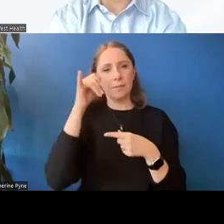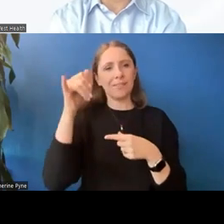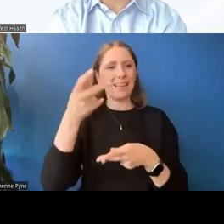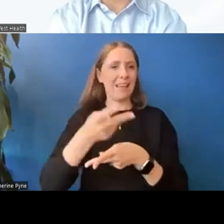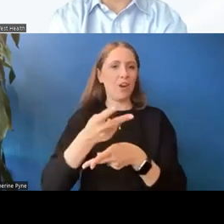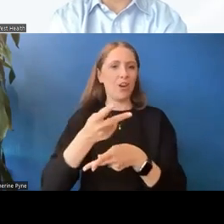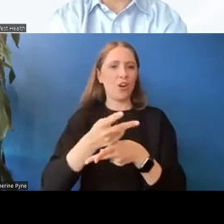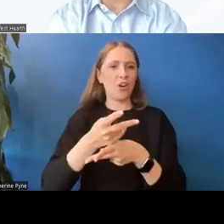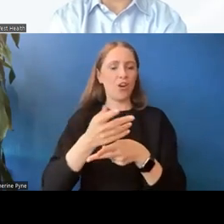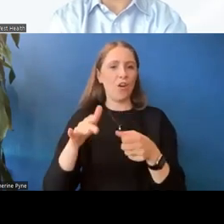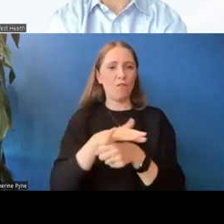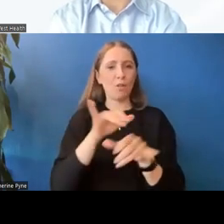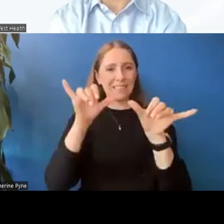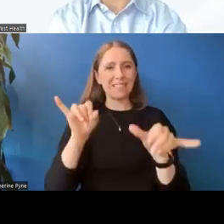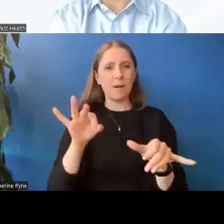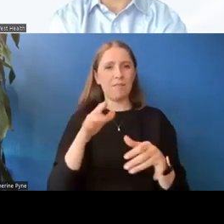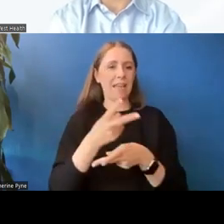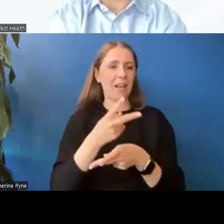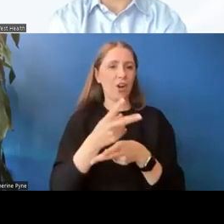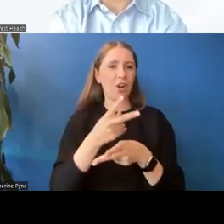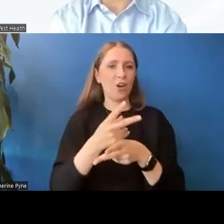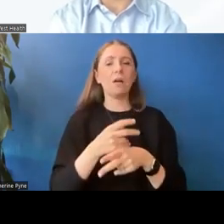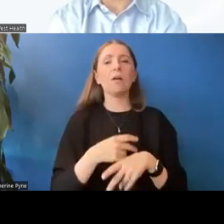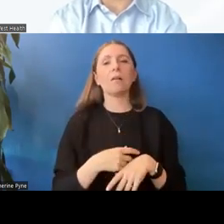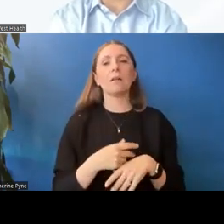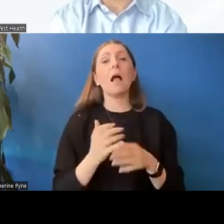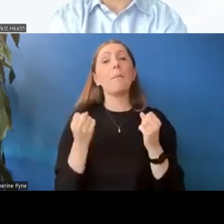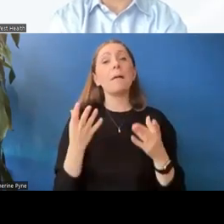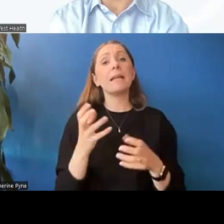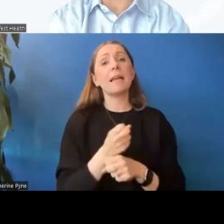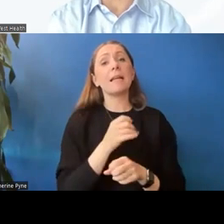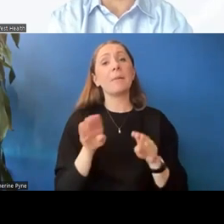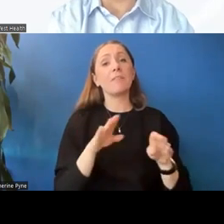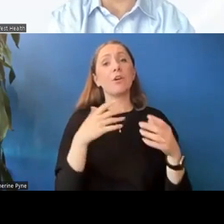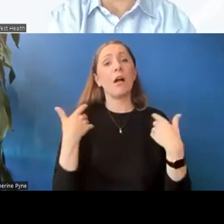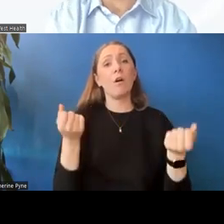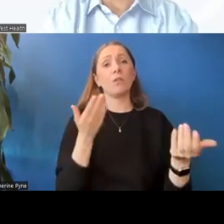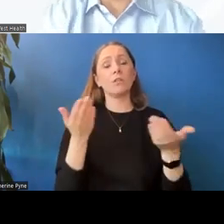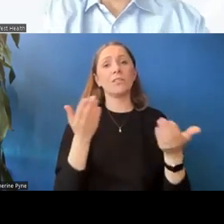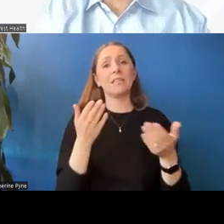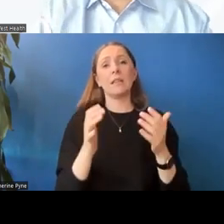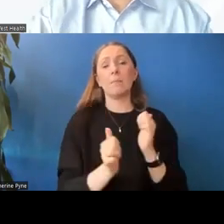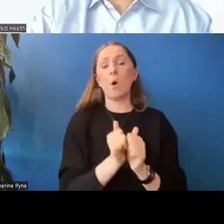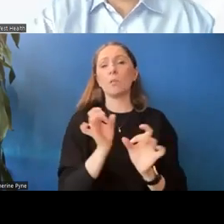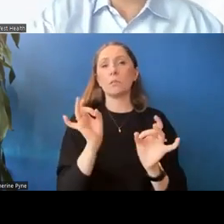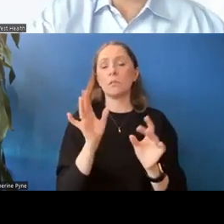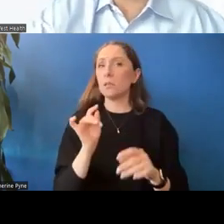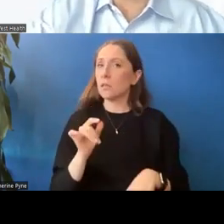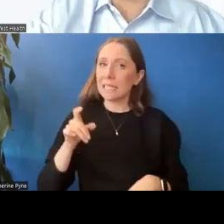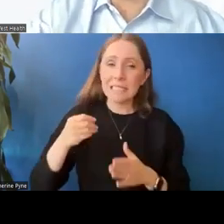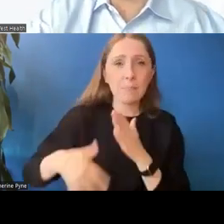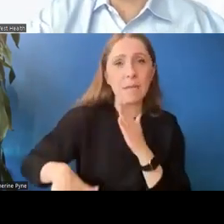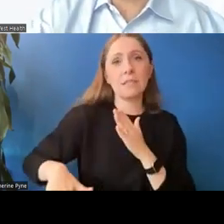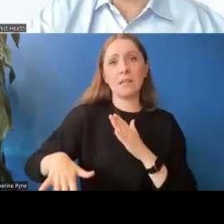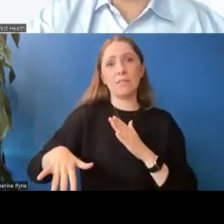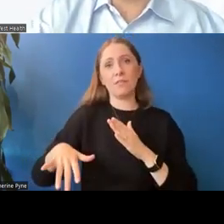care. Many patients are receiving behavioral health services in the most acute or the most expensive care